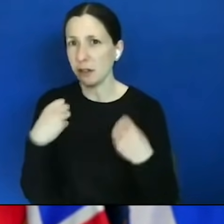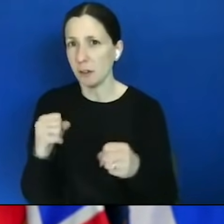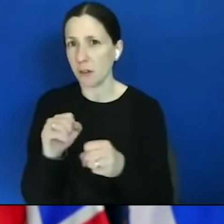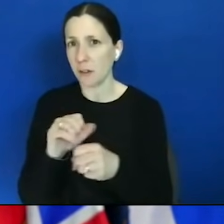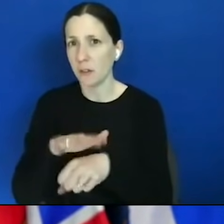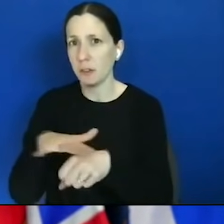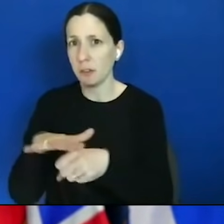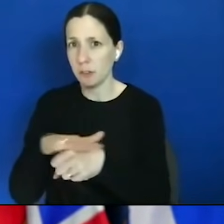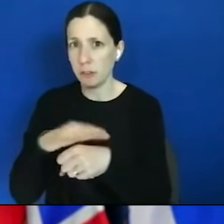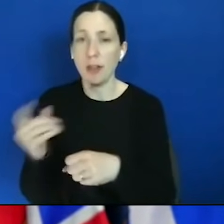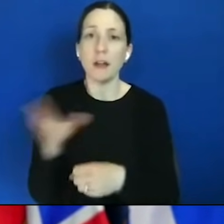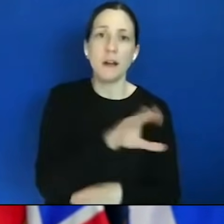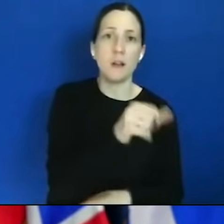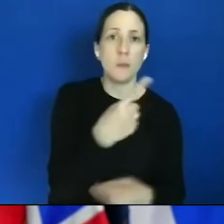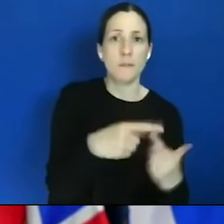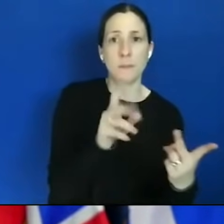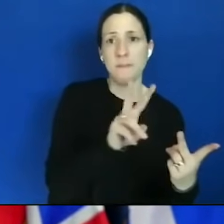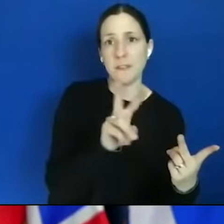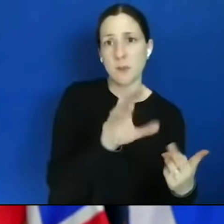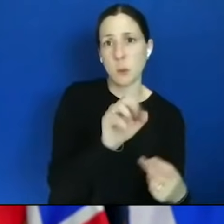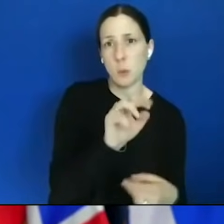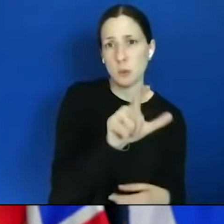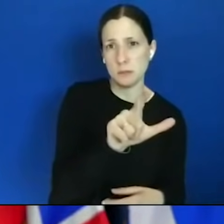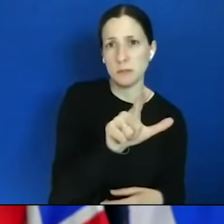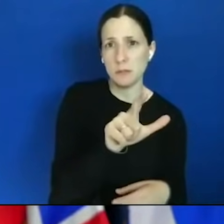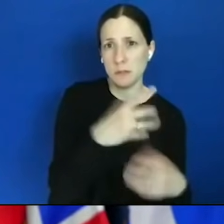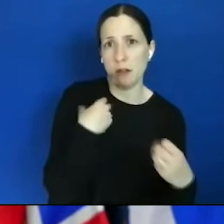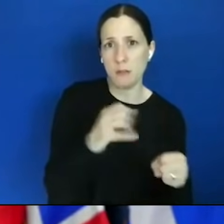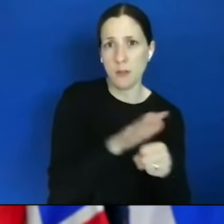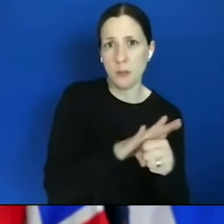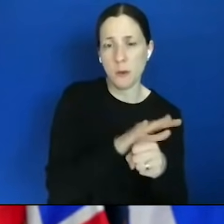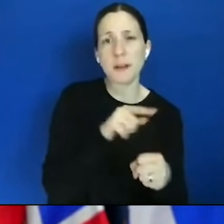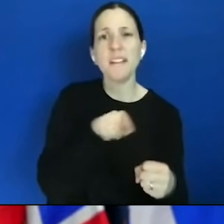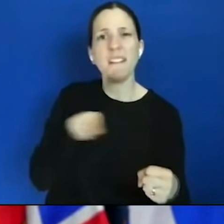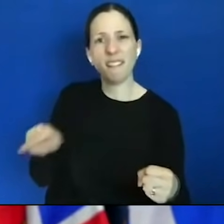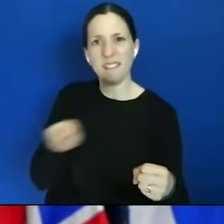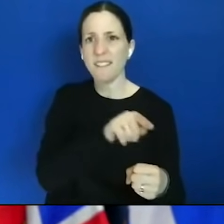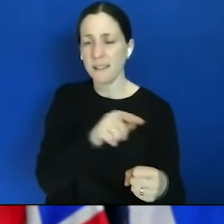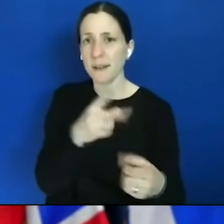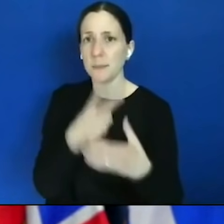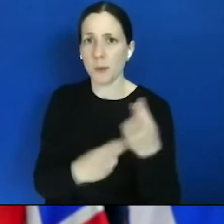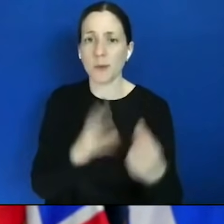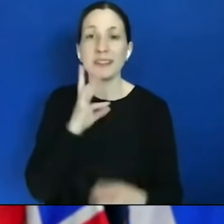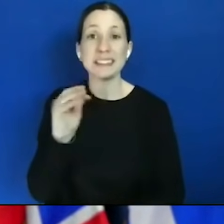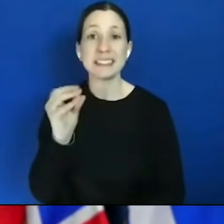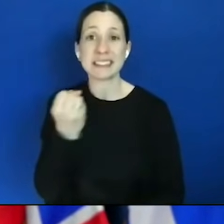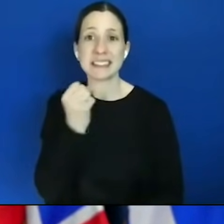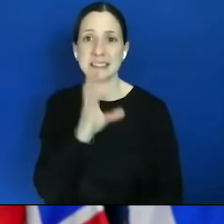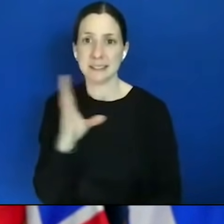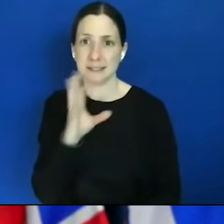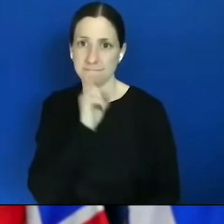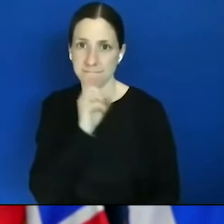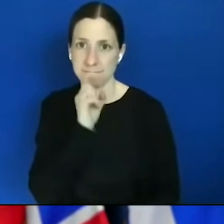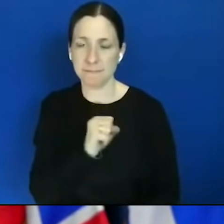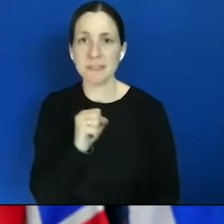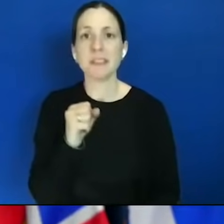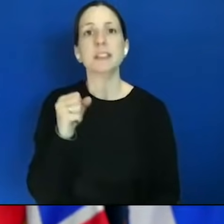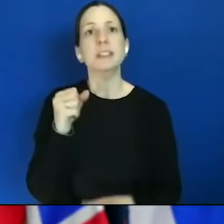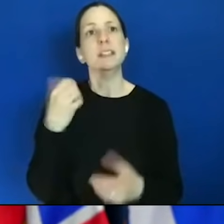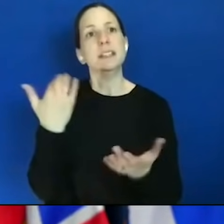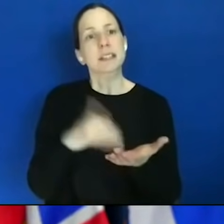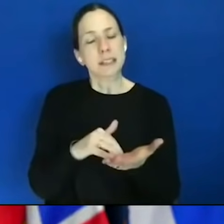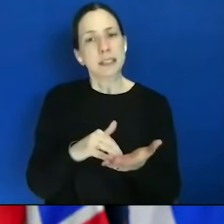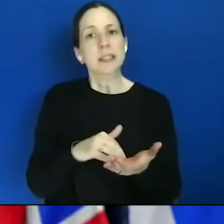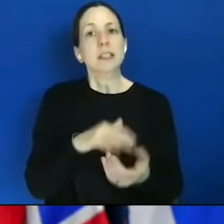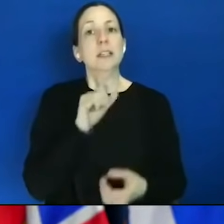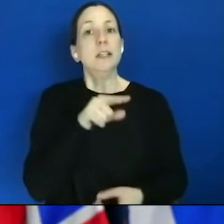Coastal Health Authority, both in their 60s. It reminds us of the negative power